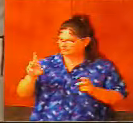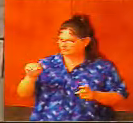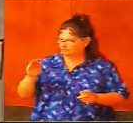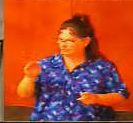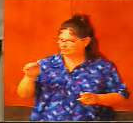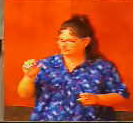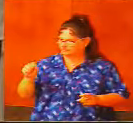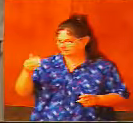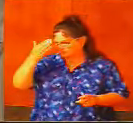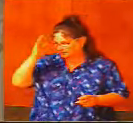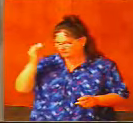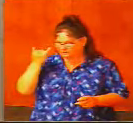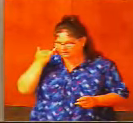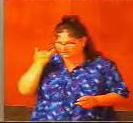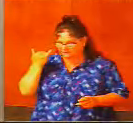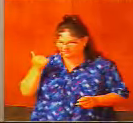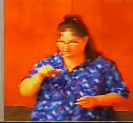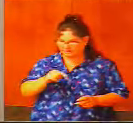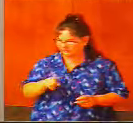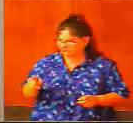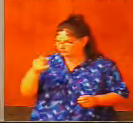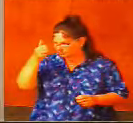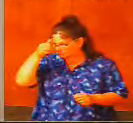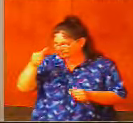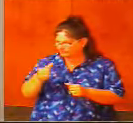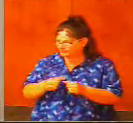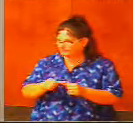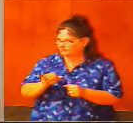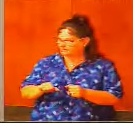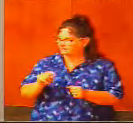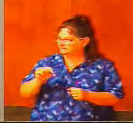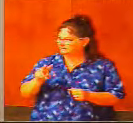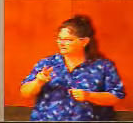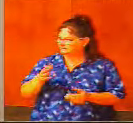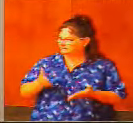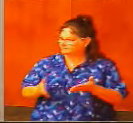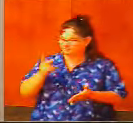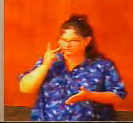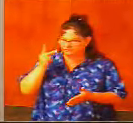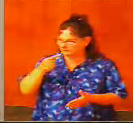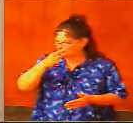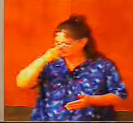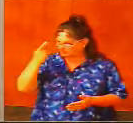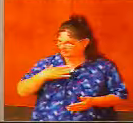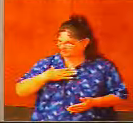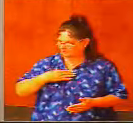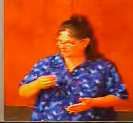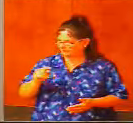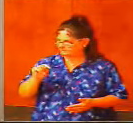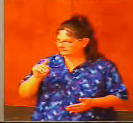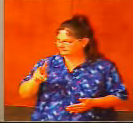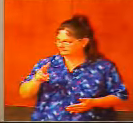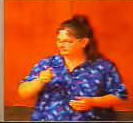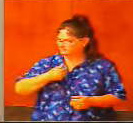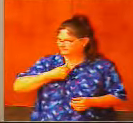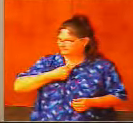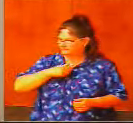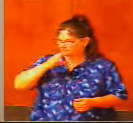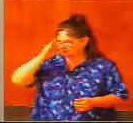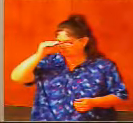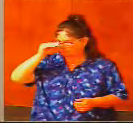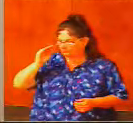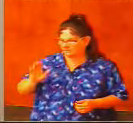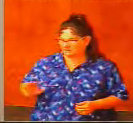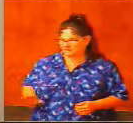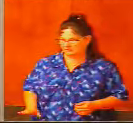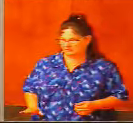you remember that movie. I probably saw it on a black and white TV when I was just a lad.